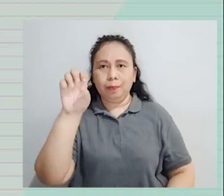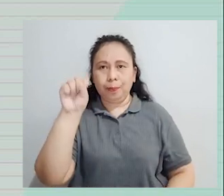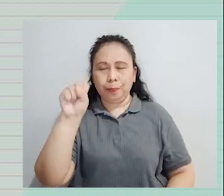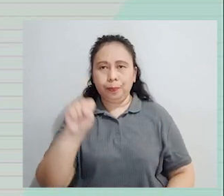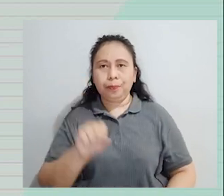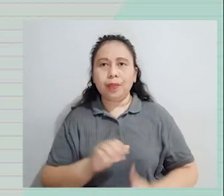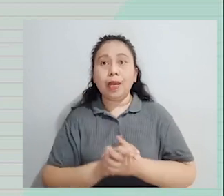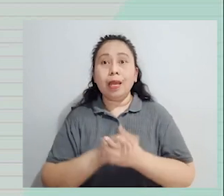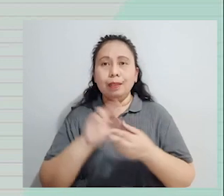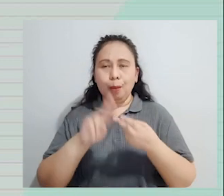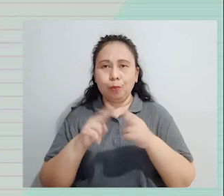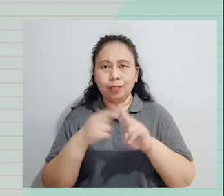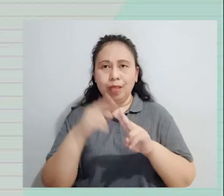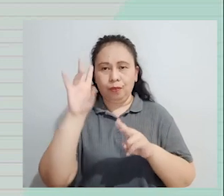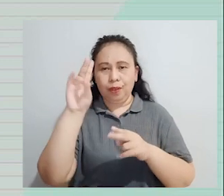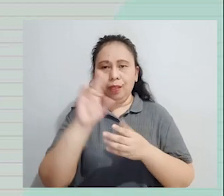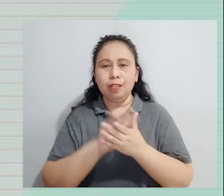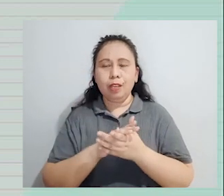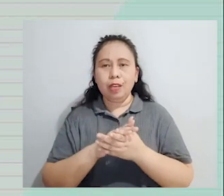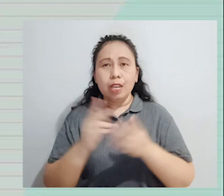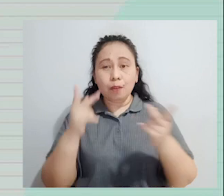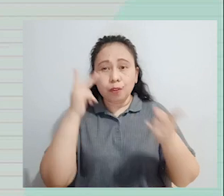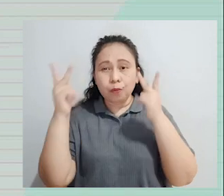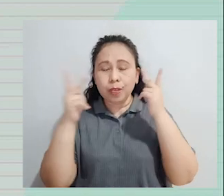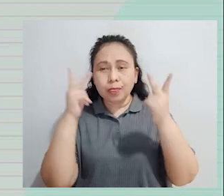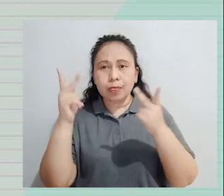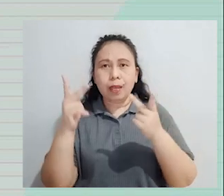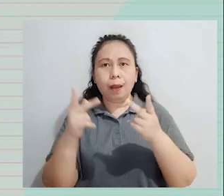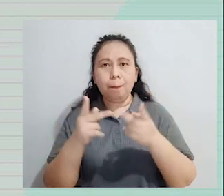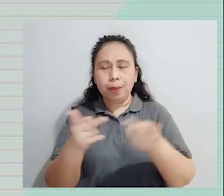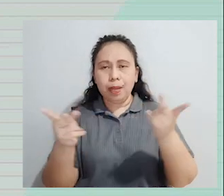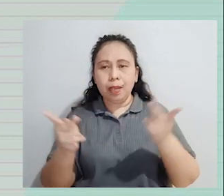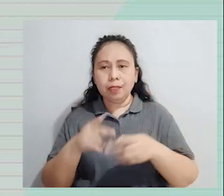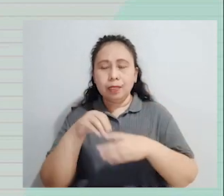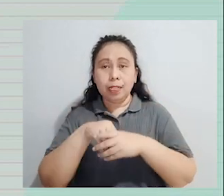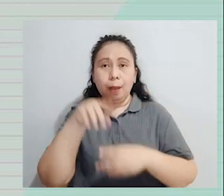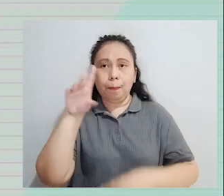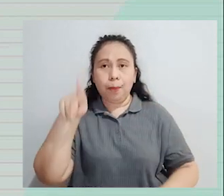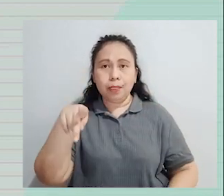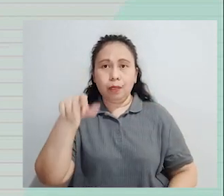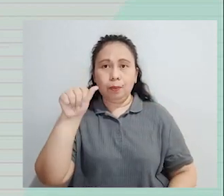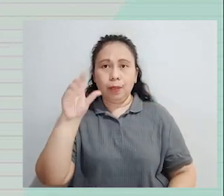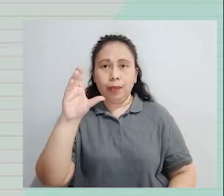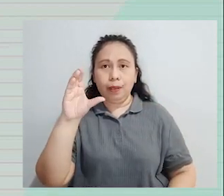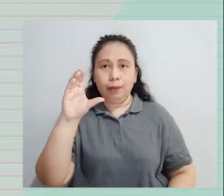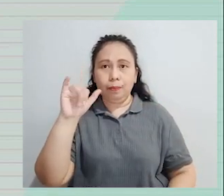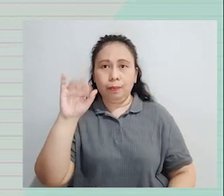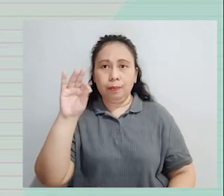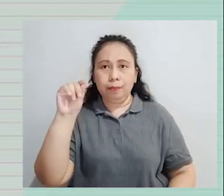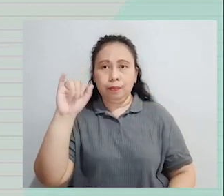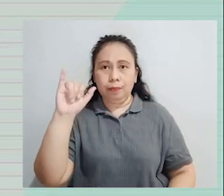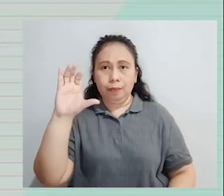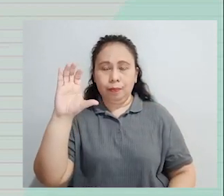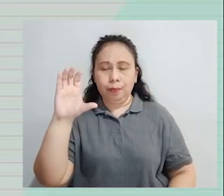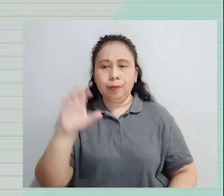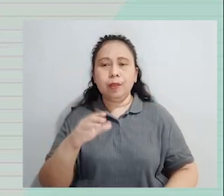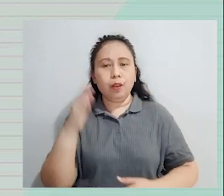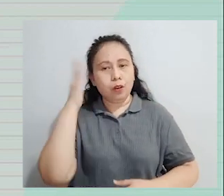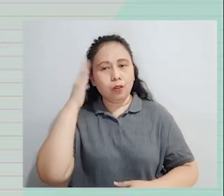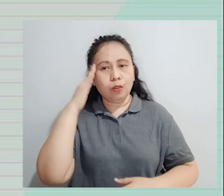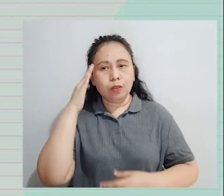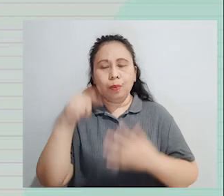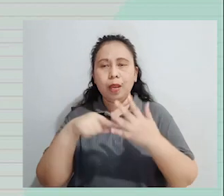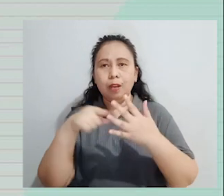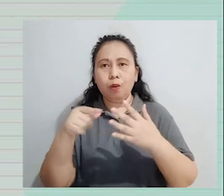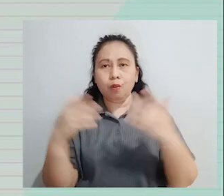Number 7. If you visit a place in the Pacific known to be along convergent plates,